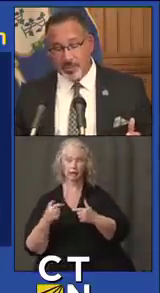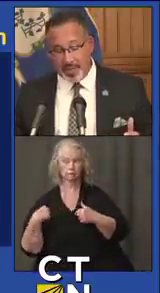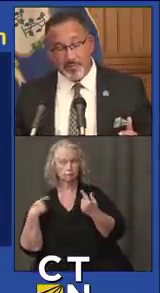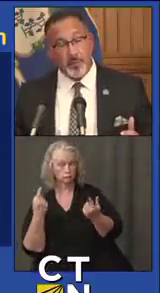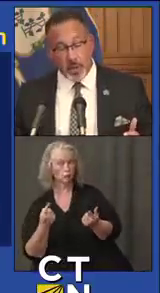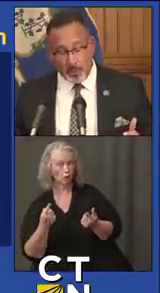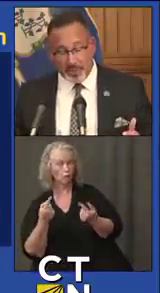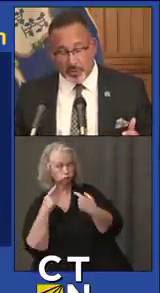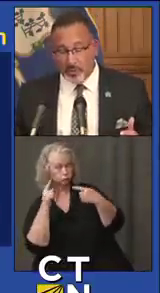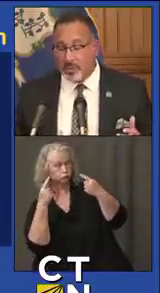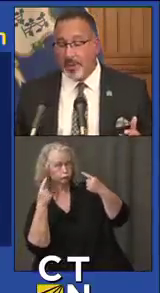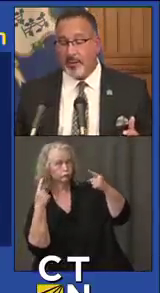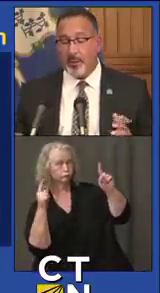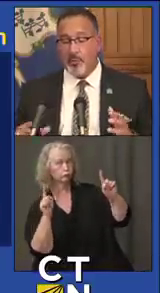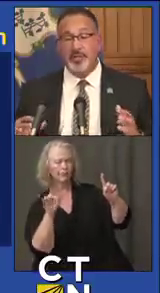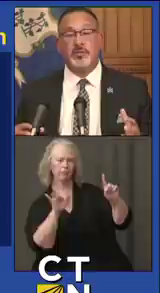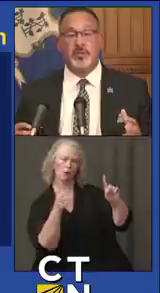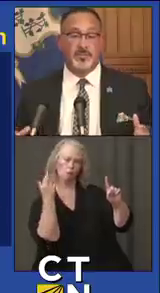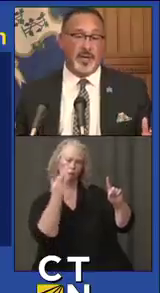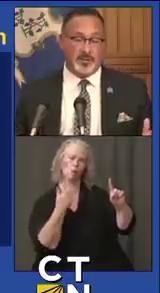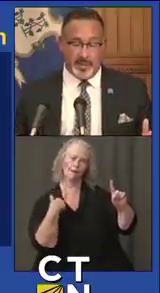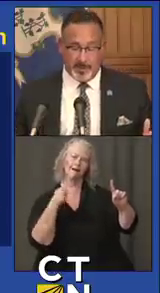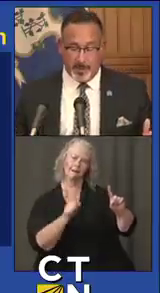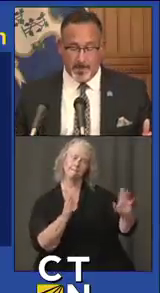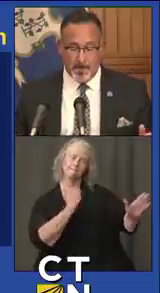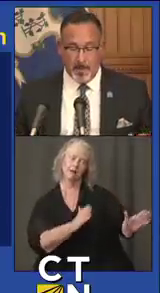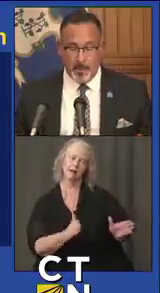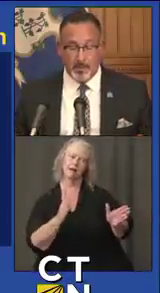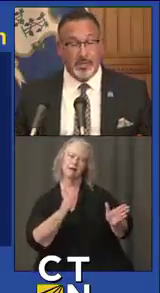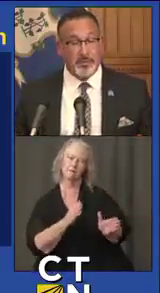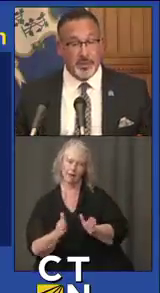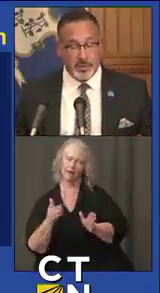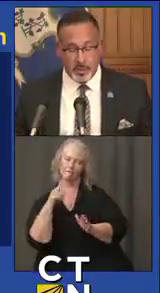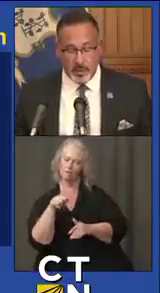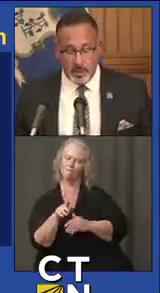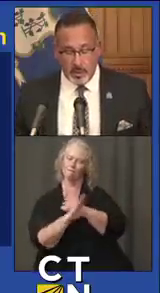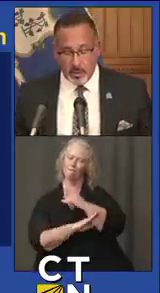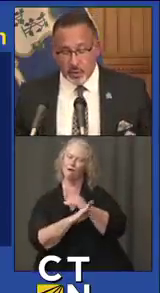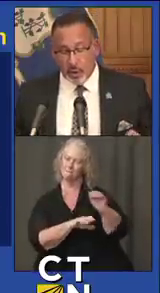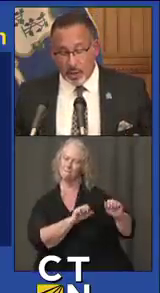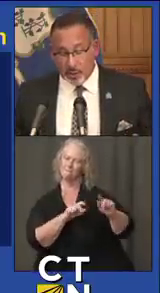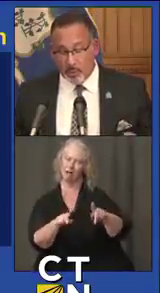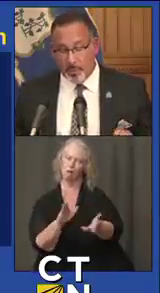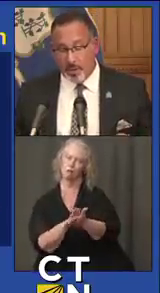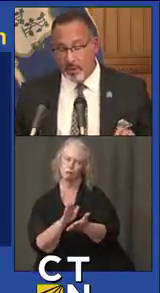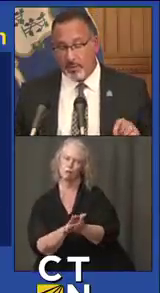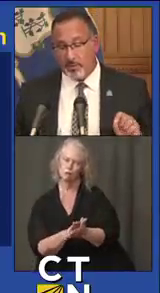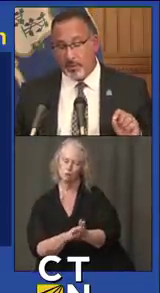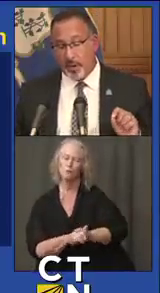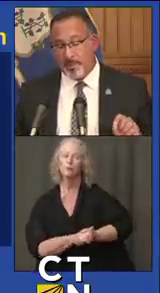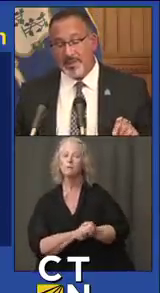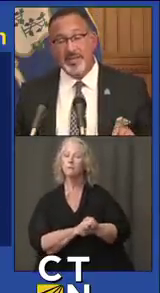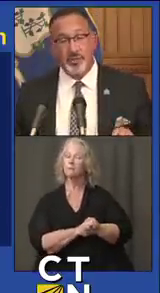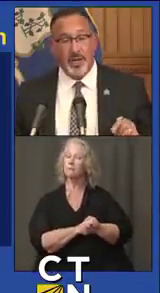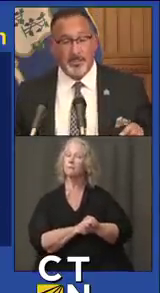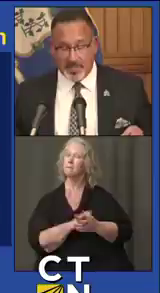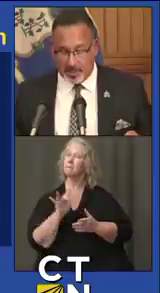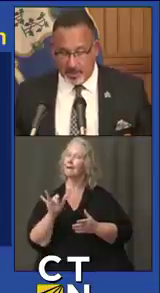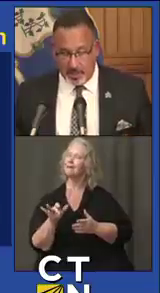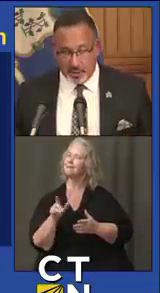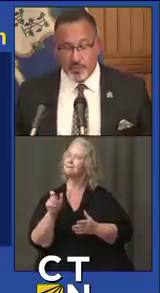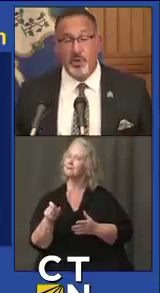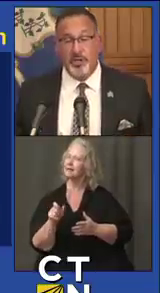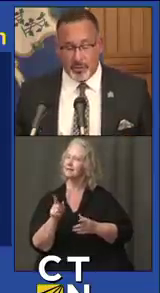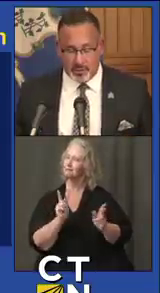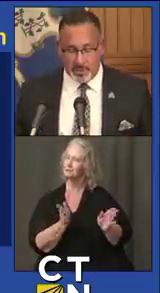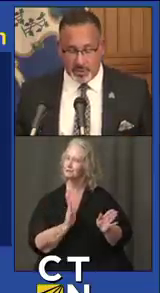us to plan for reopening schools in a manner that brings students back daily. Districts should also prepare for a potential uptick